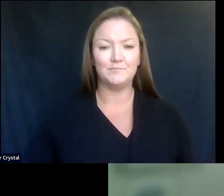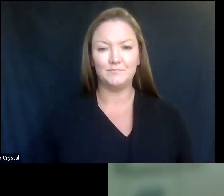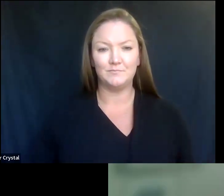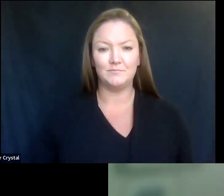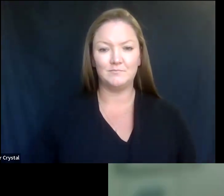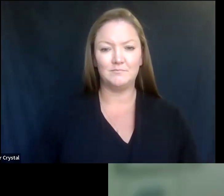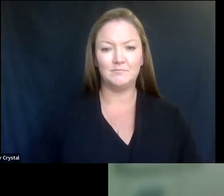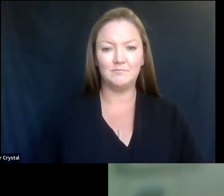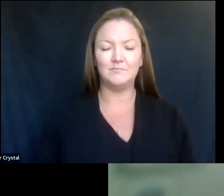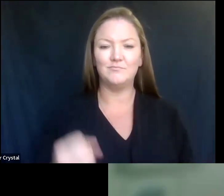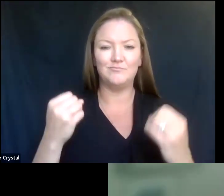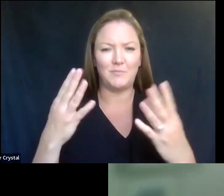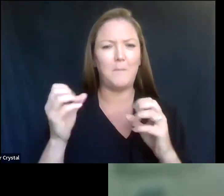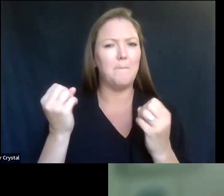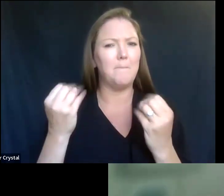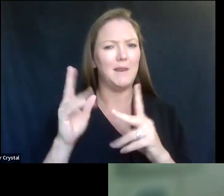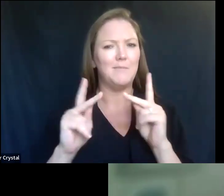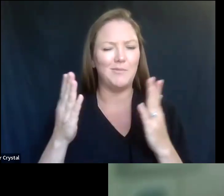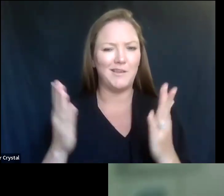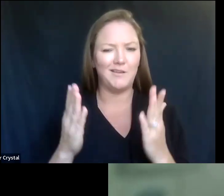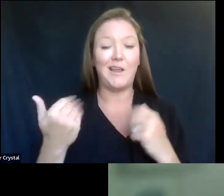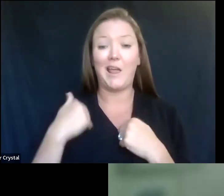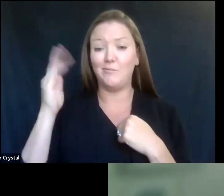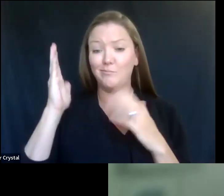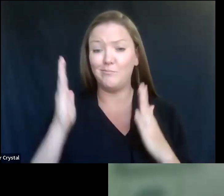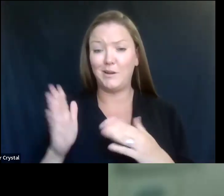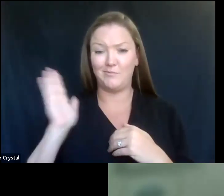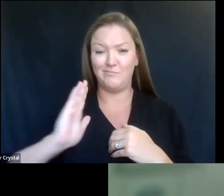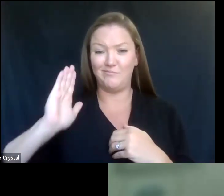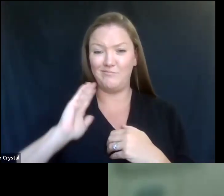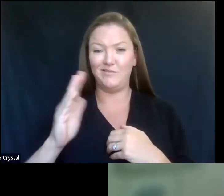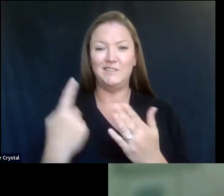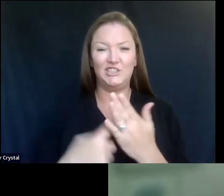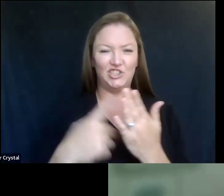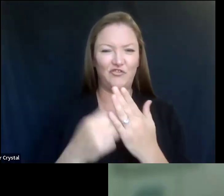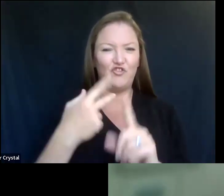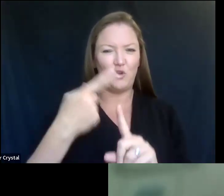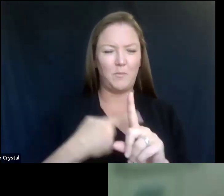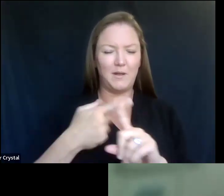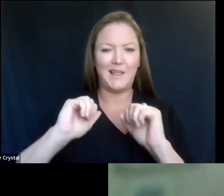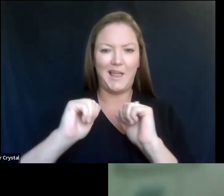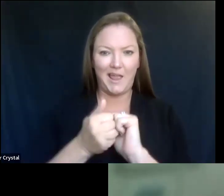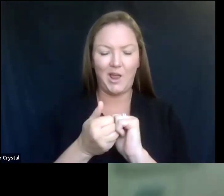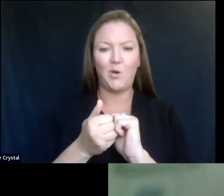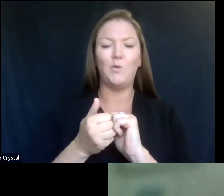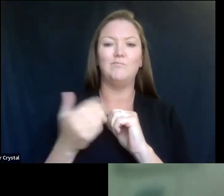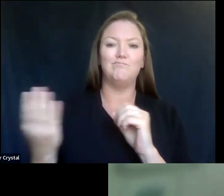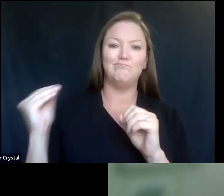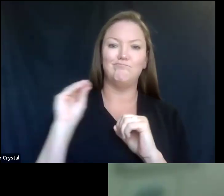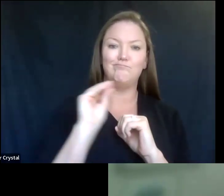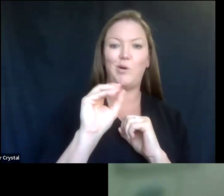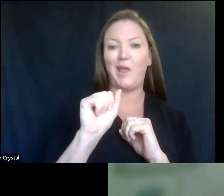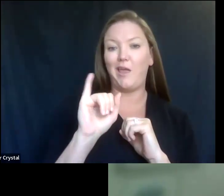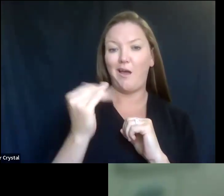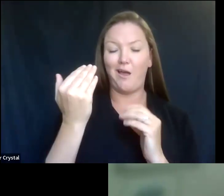a speaker a couple months ago talking about the integration of AI content into their digital literacy training. So